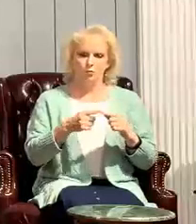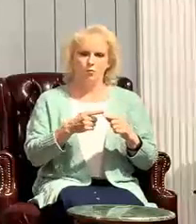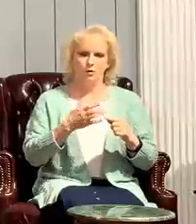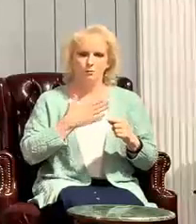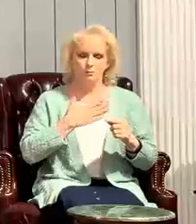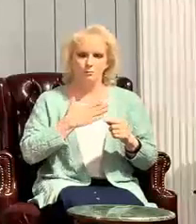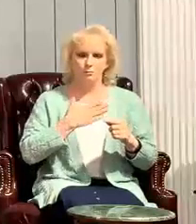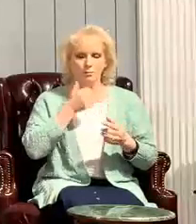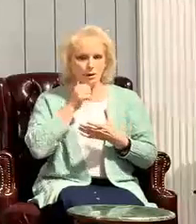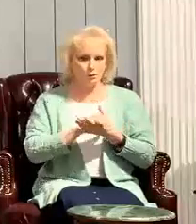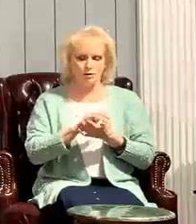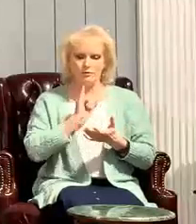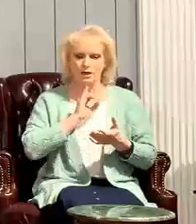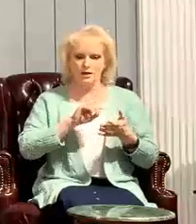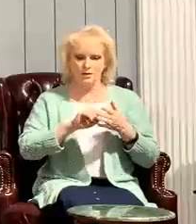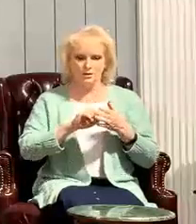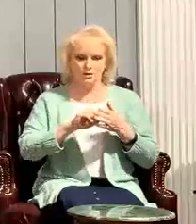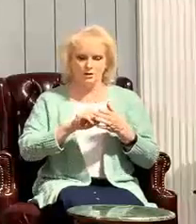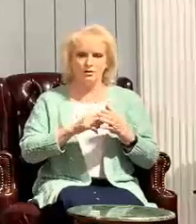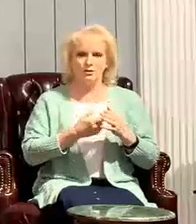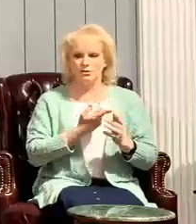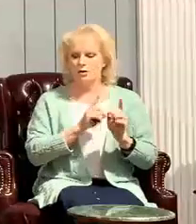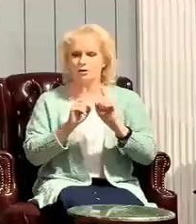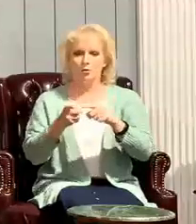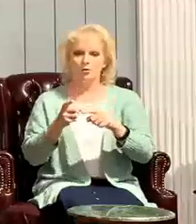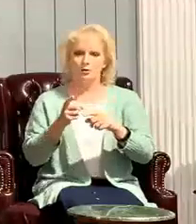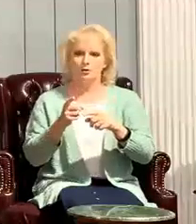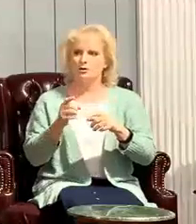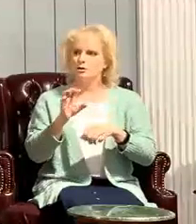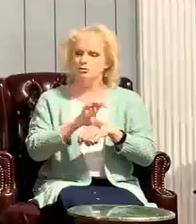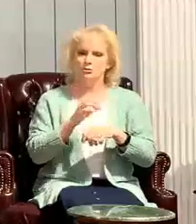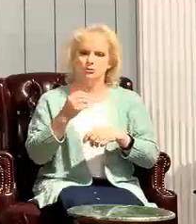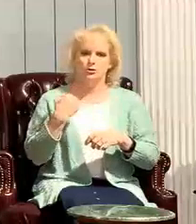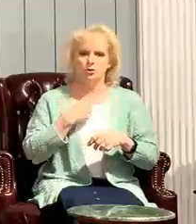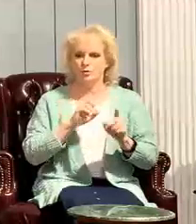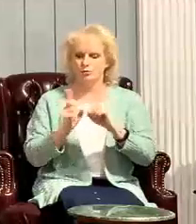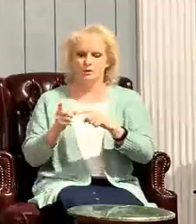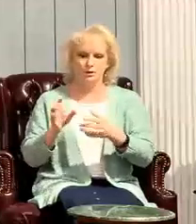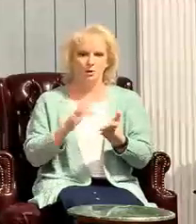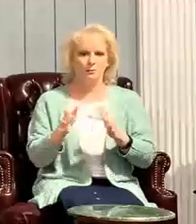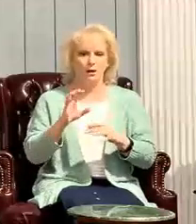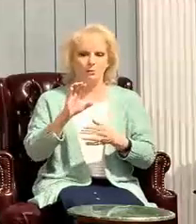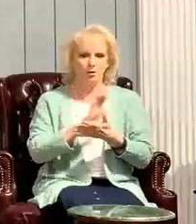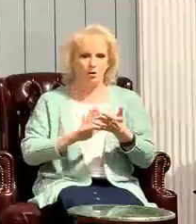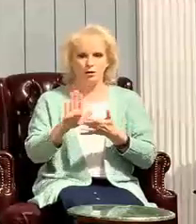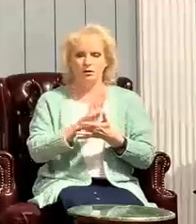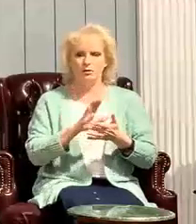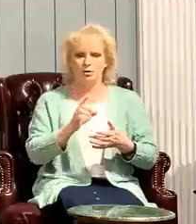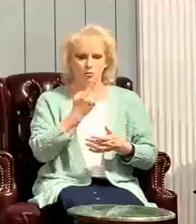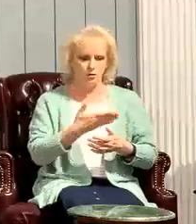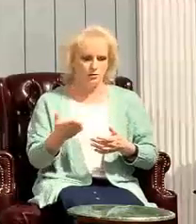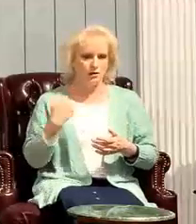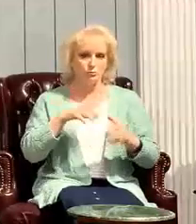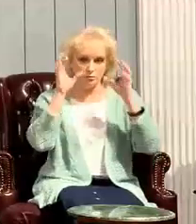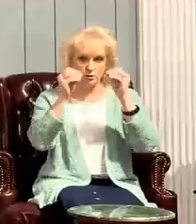my wife and I started going to church, got saved, started living for the Lord, going to church, when we went to Bible college and those sorts of things, one of the things that we were